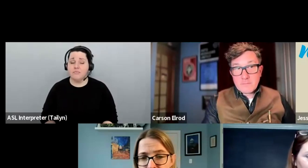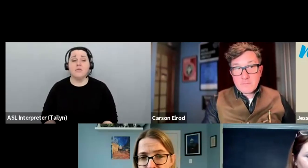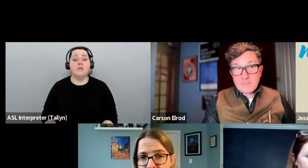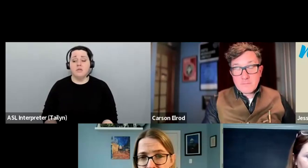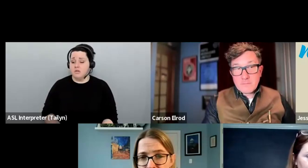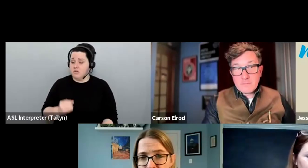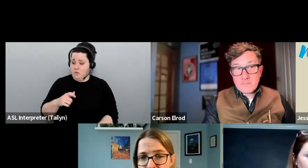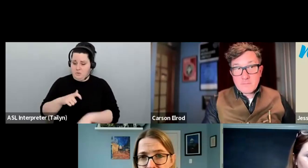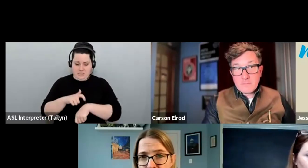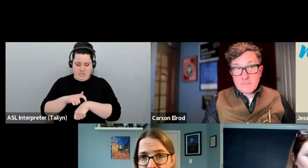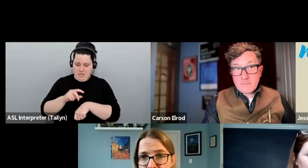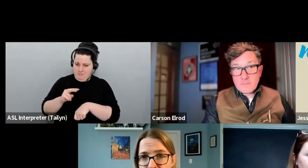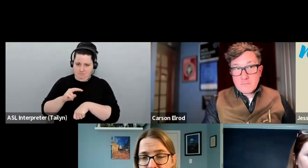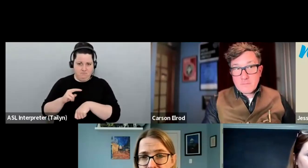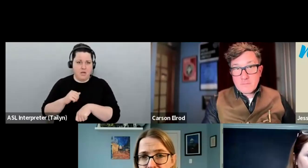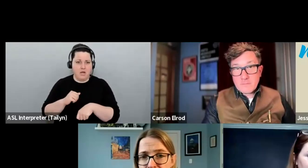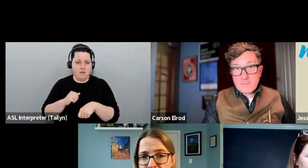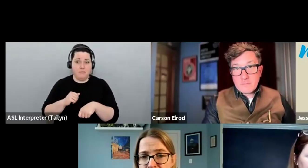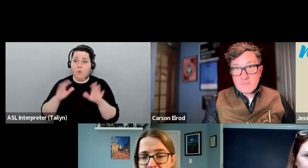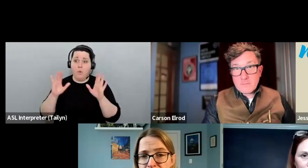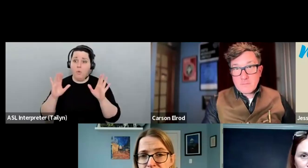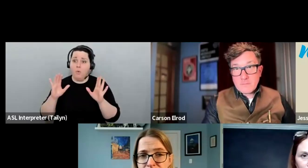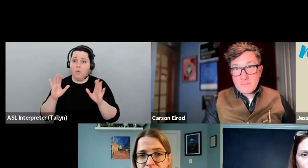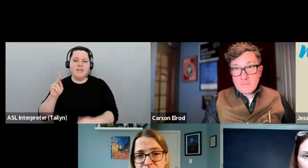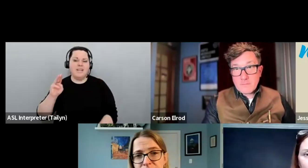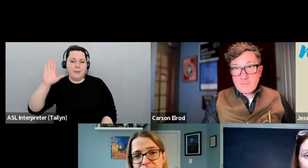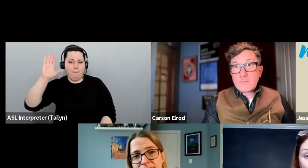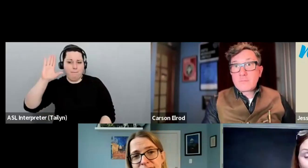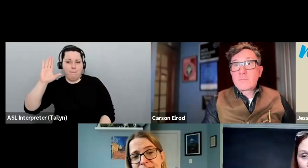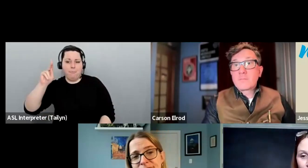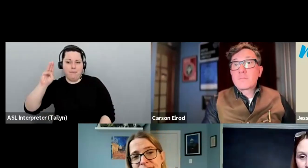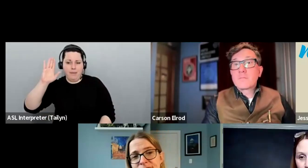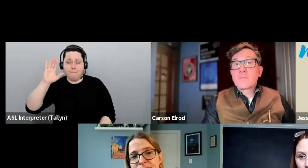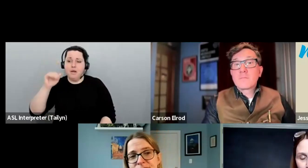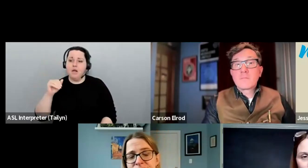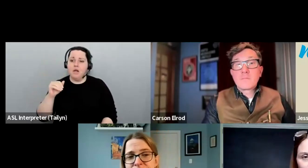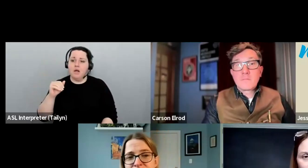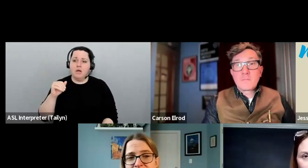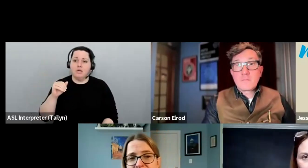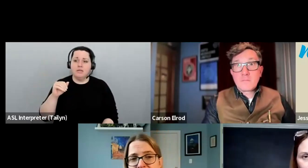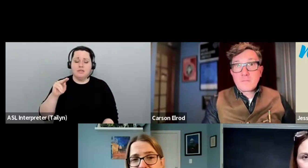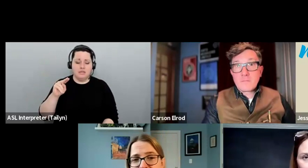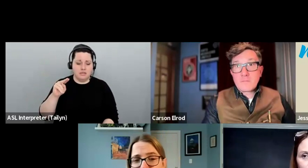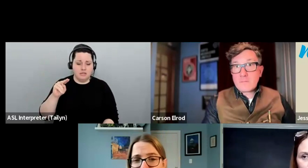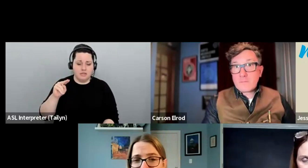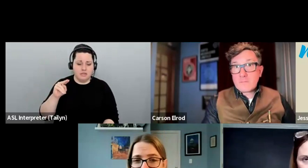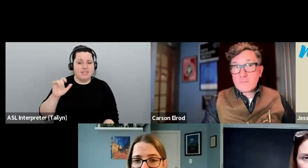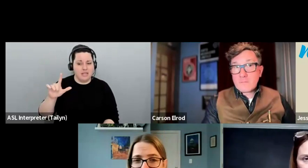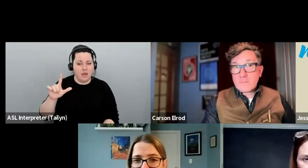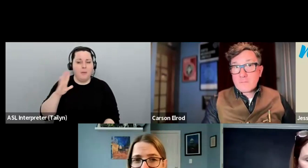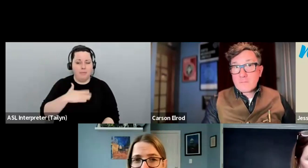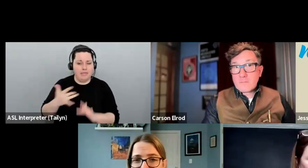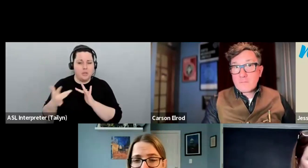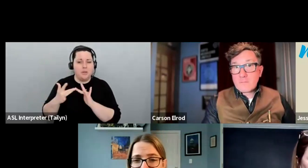So I'm looking at our time. Hey, One Jen. of the things, yeah. This is Kim Can you speaking. address it? Neil, loop back with us